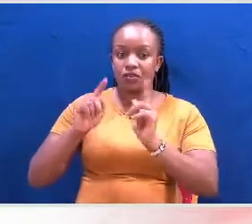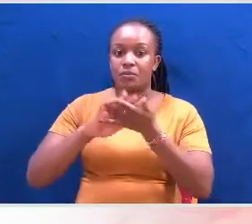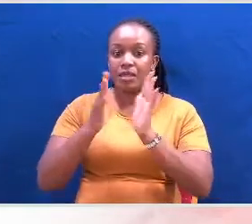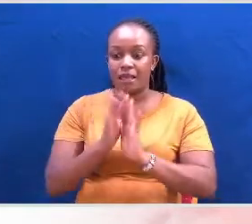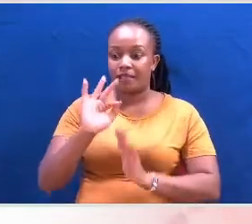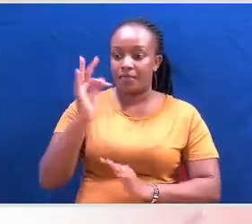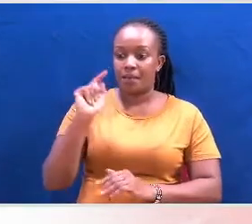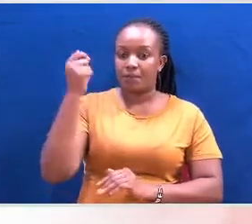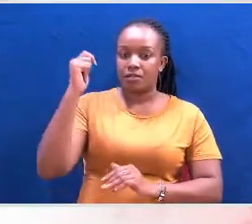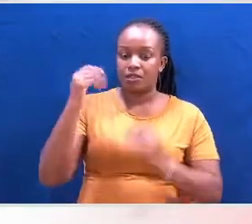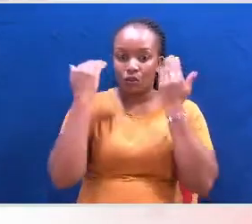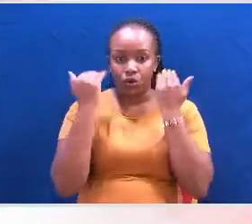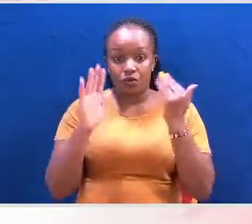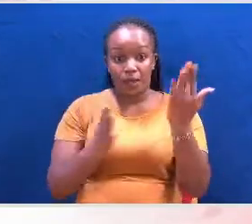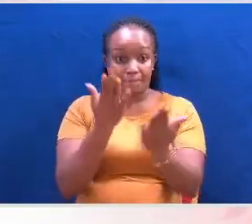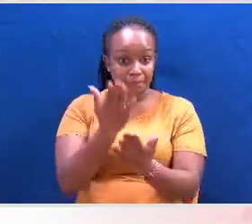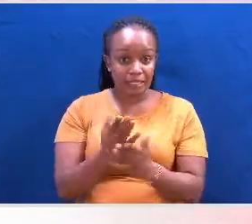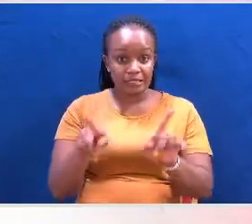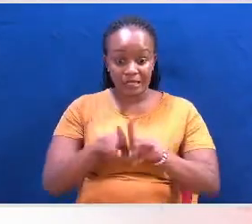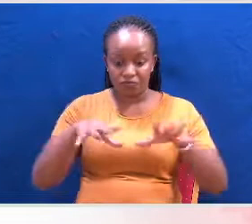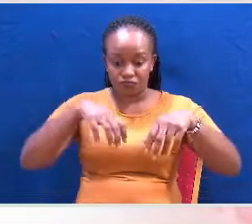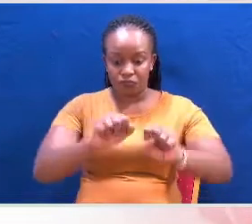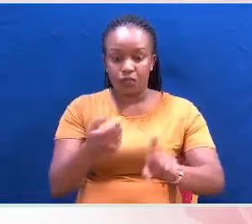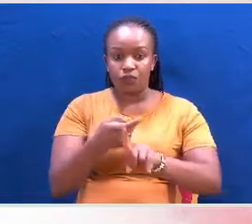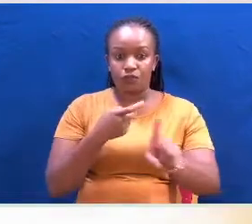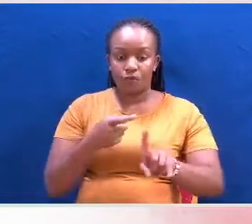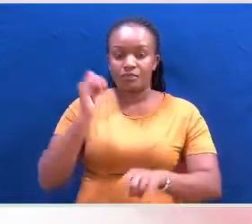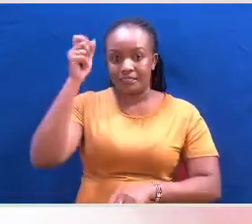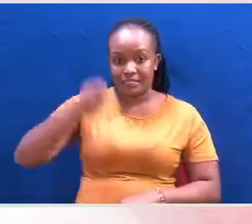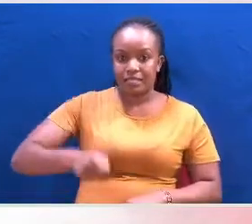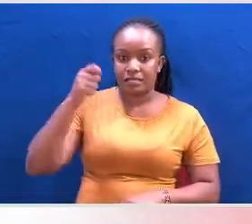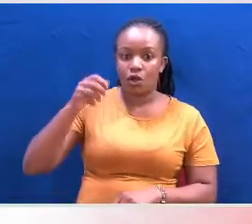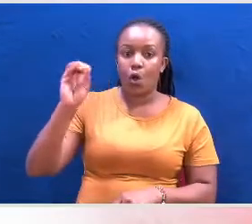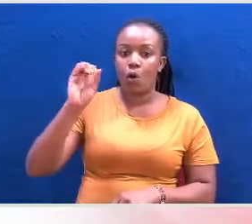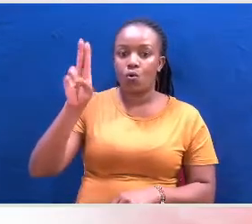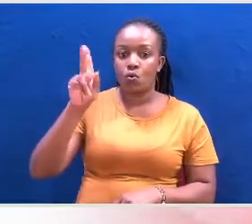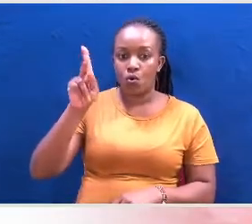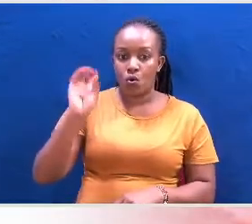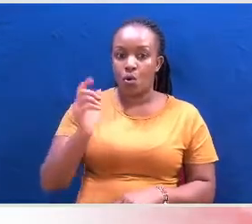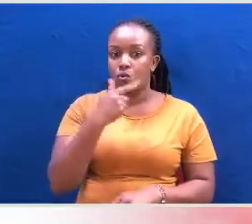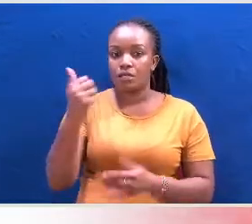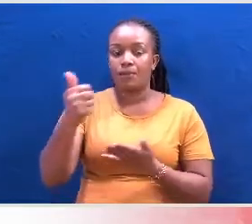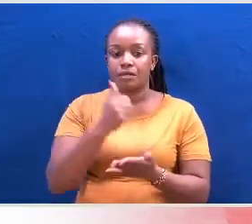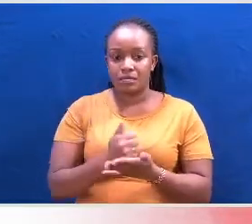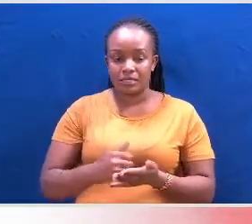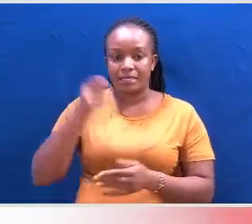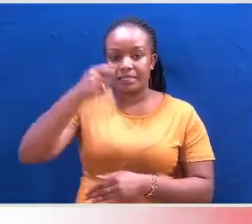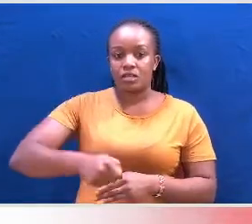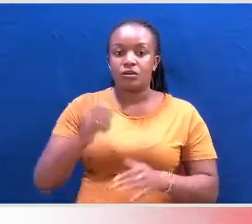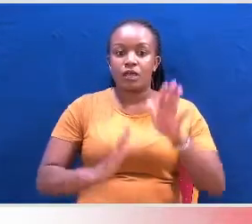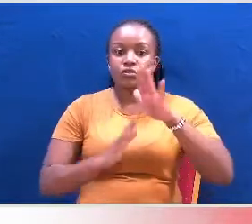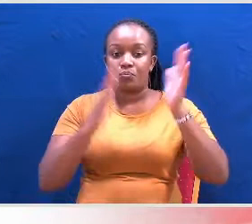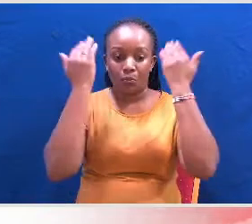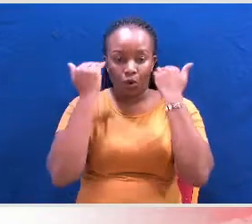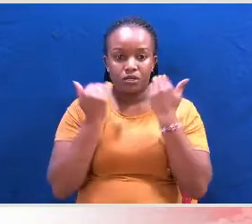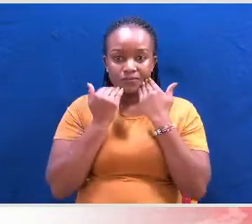of the Court of Appeal, taking over from Justice William Mouko, who was appointed judge of the Supreme Court. I am committed to